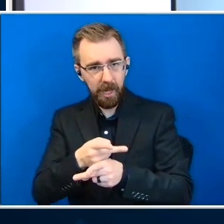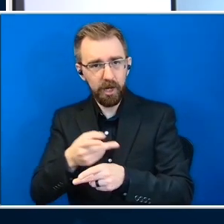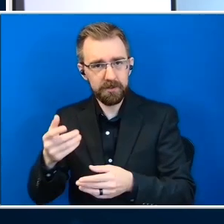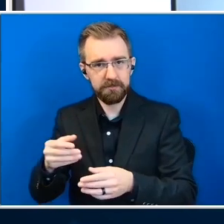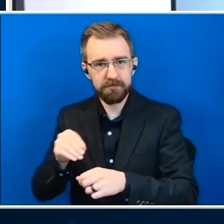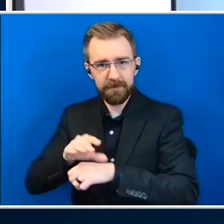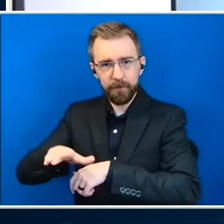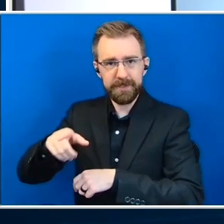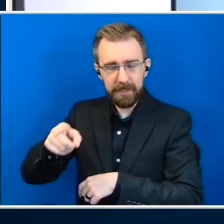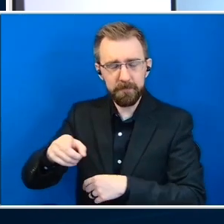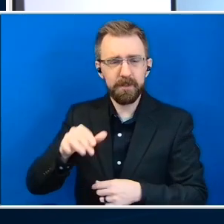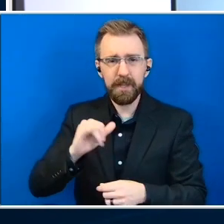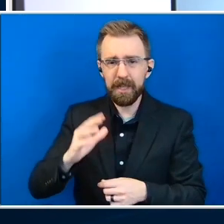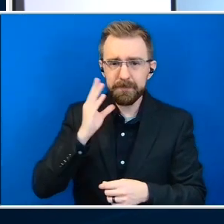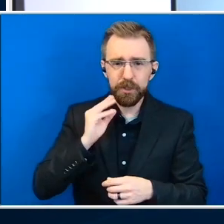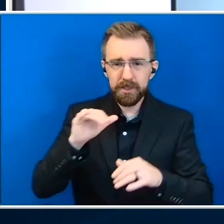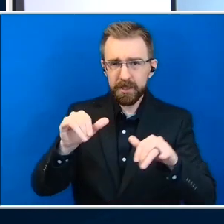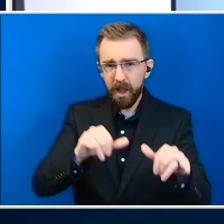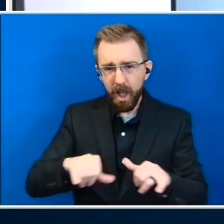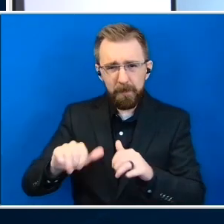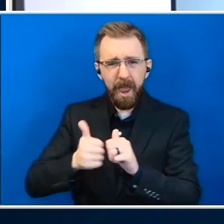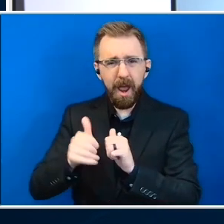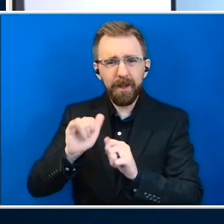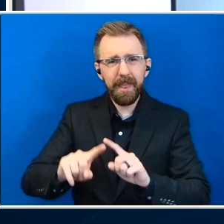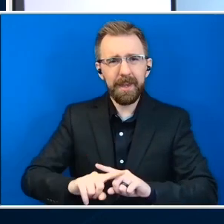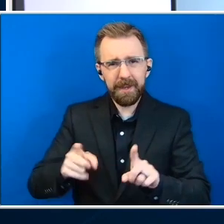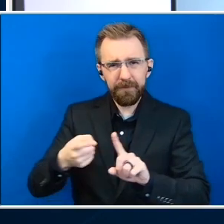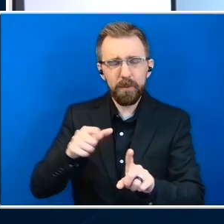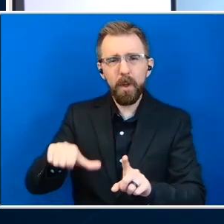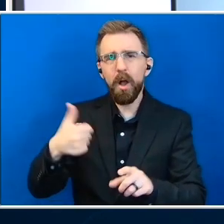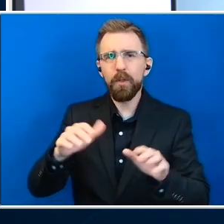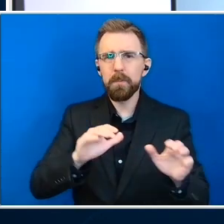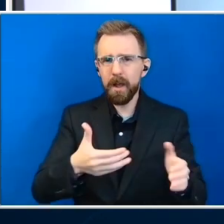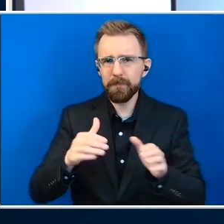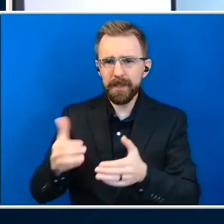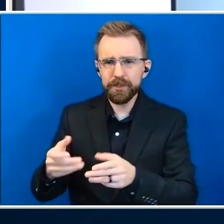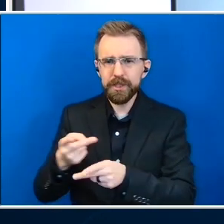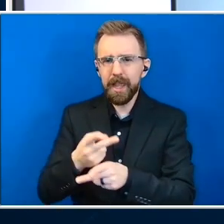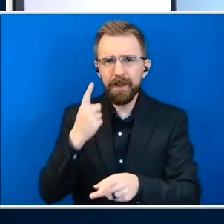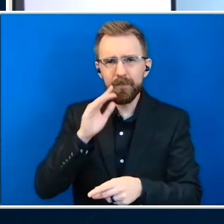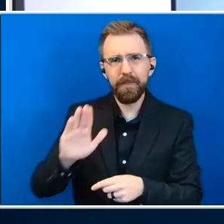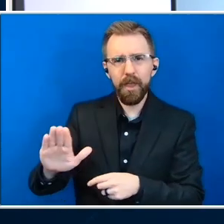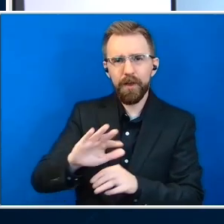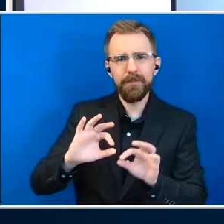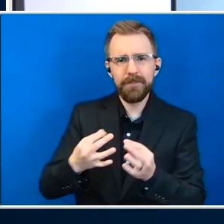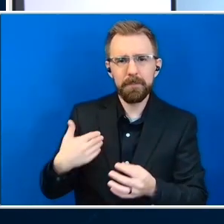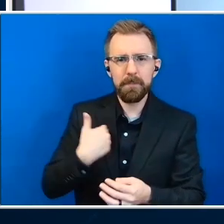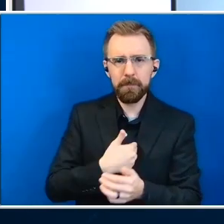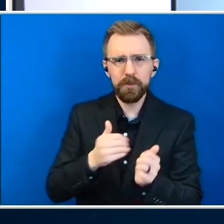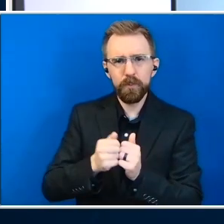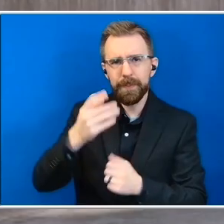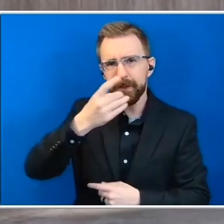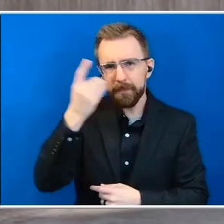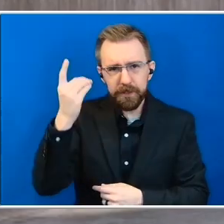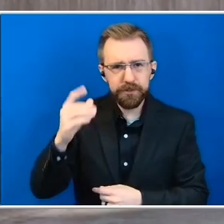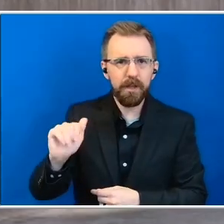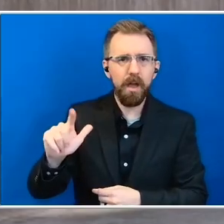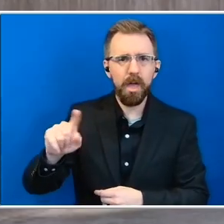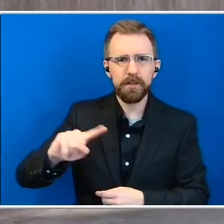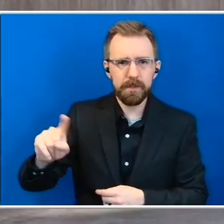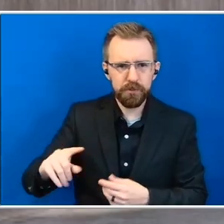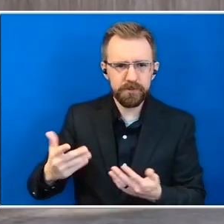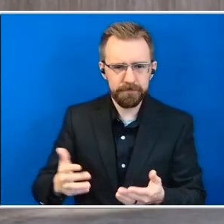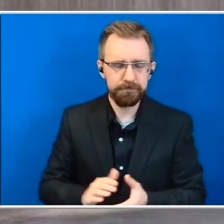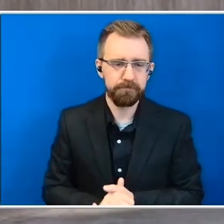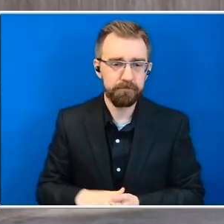experience common, and how does it differ from other populations caring for their family members with dementia or Alzheimer's? It is